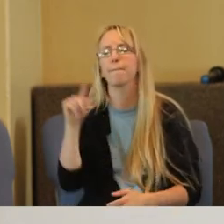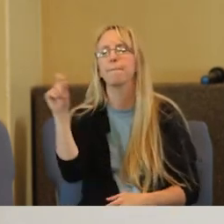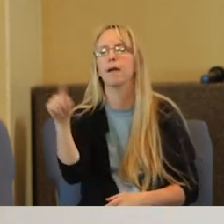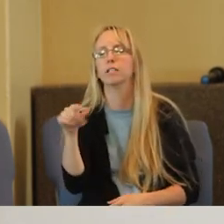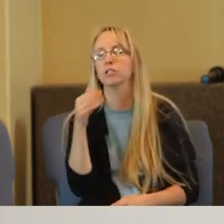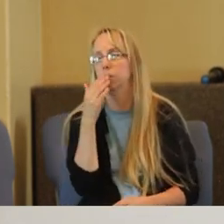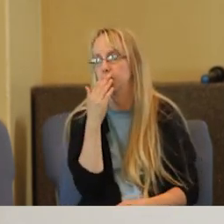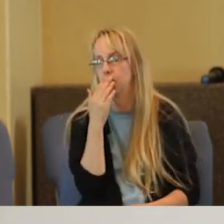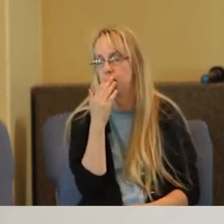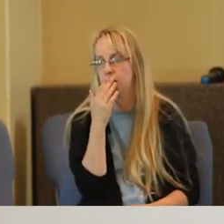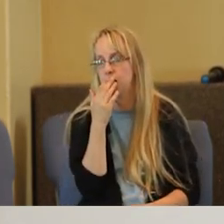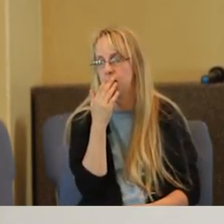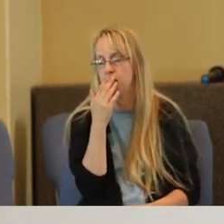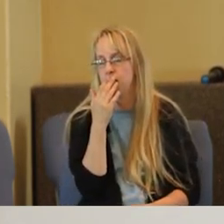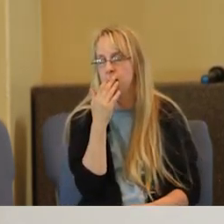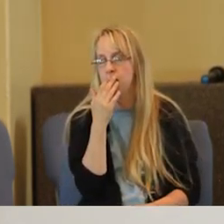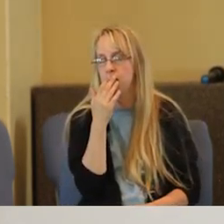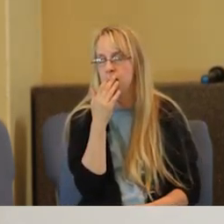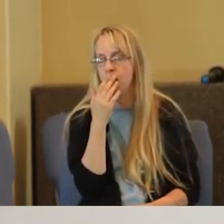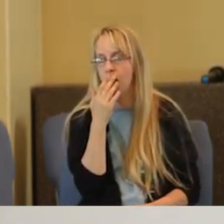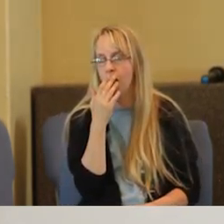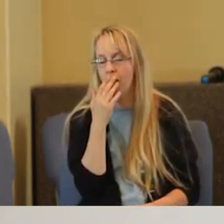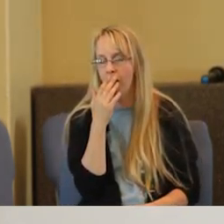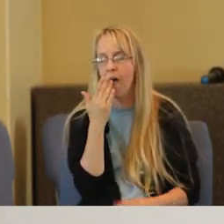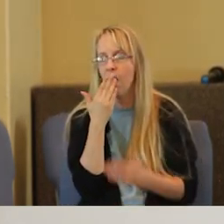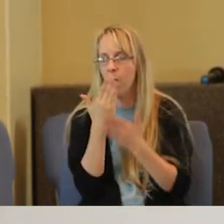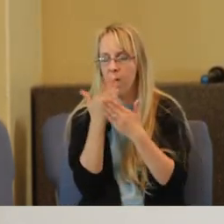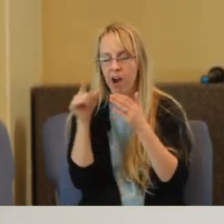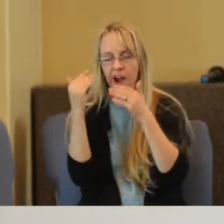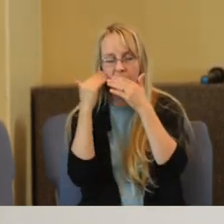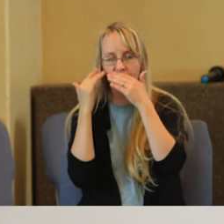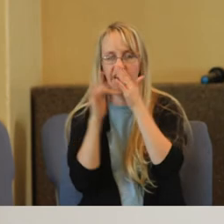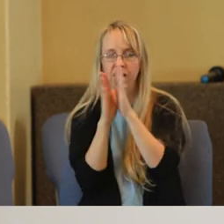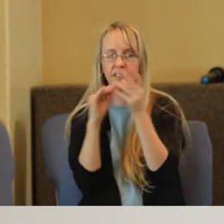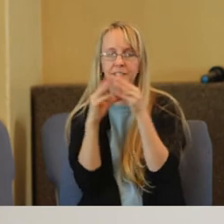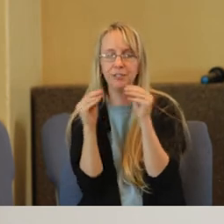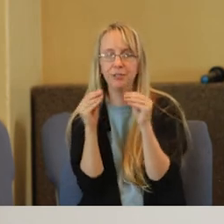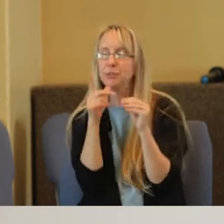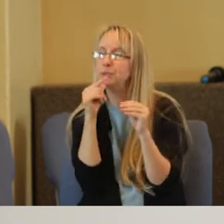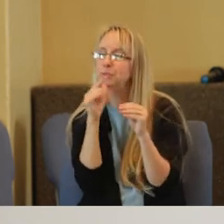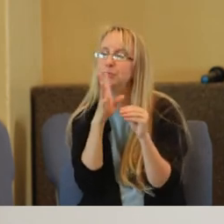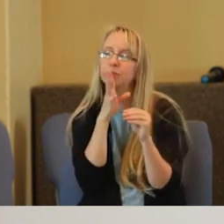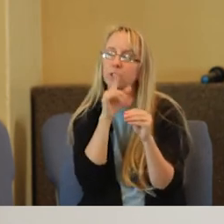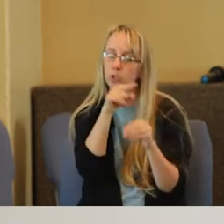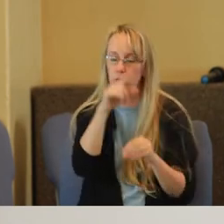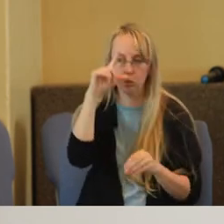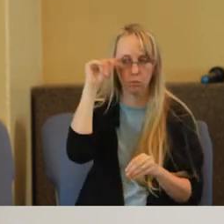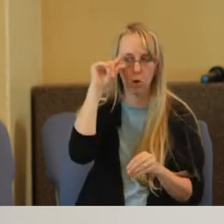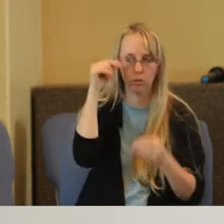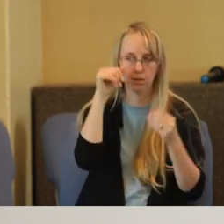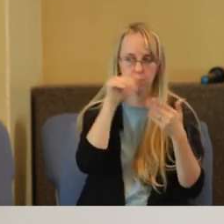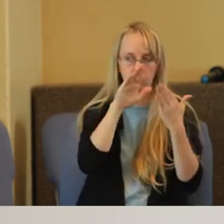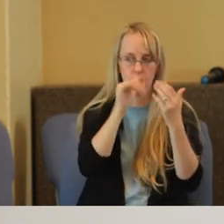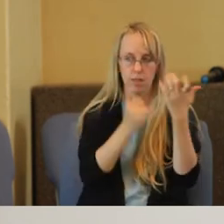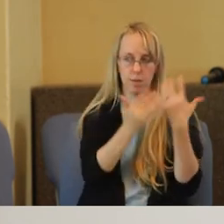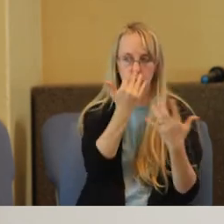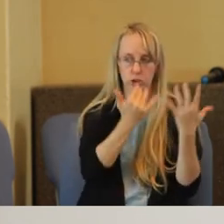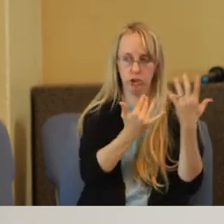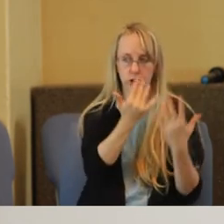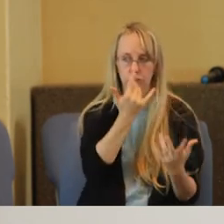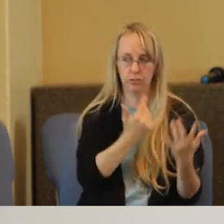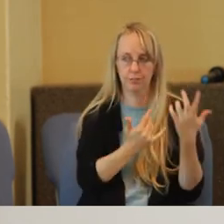see how well we know these Bible stories. Who spoke to Moses from the burning bush?